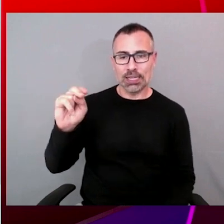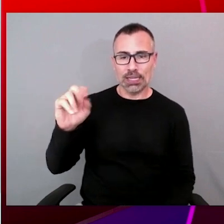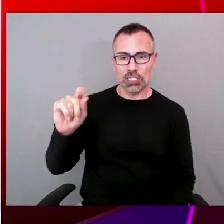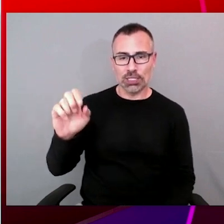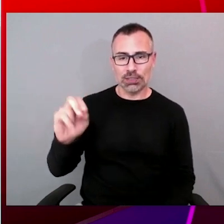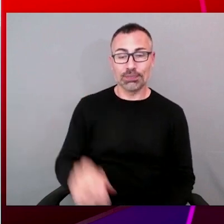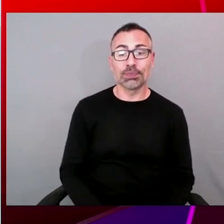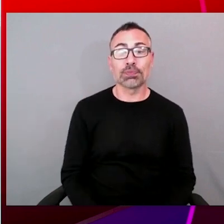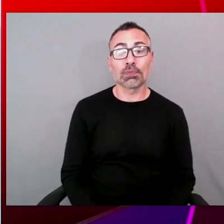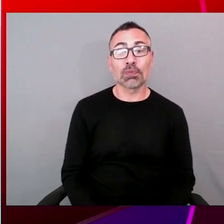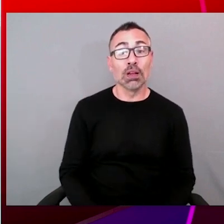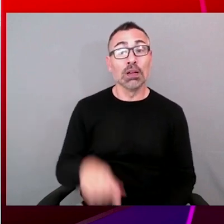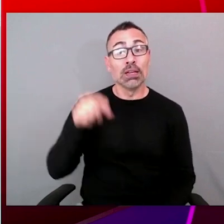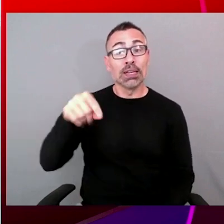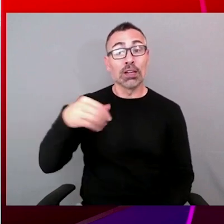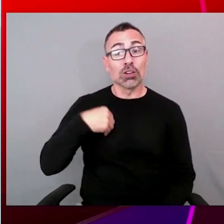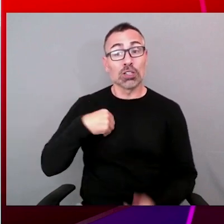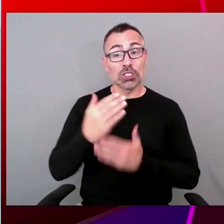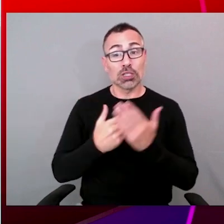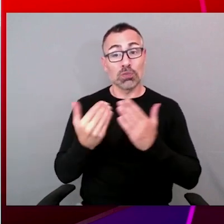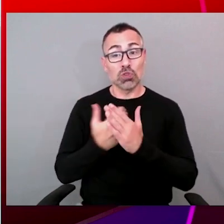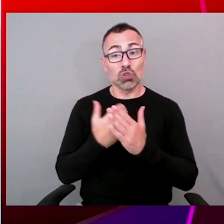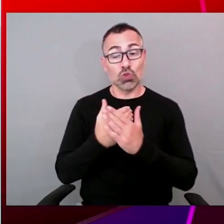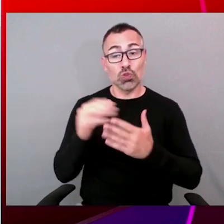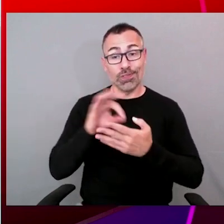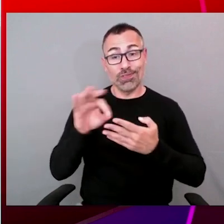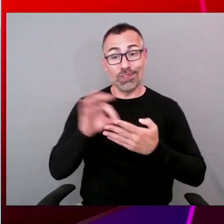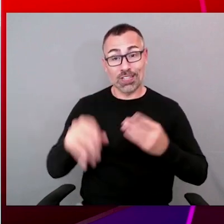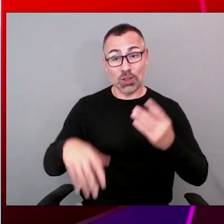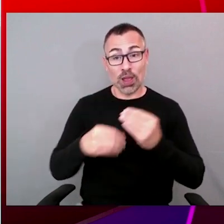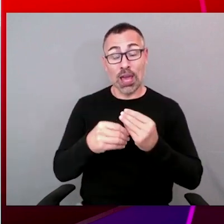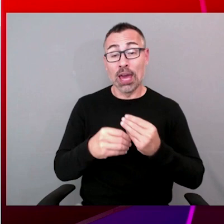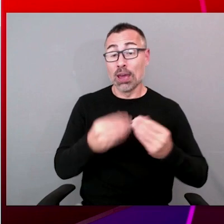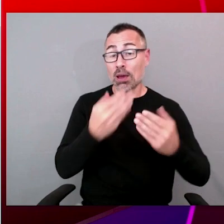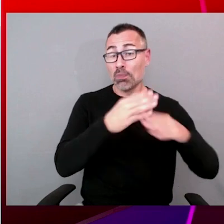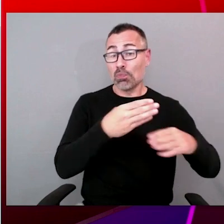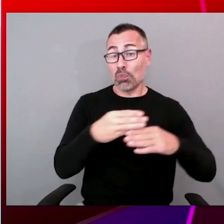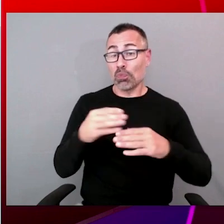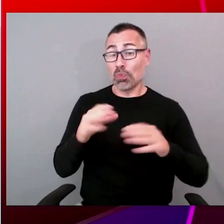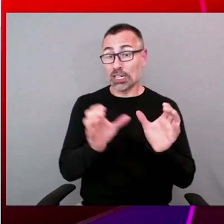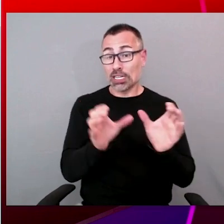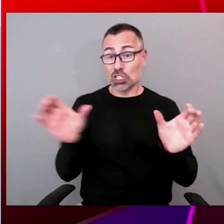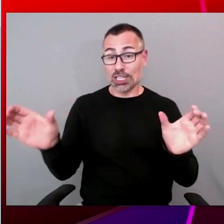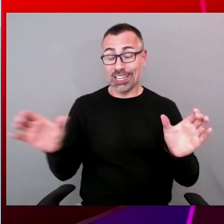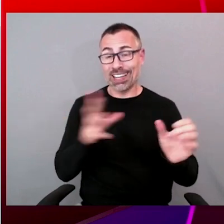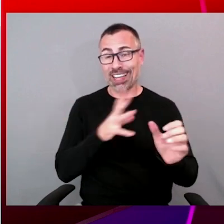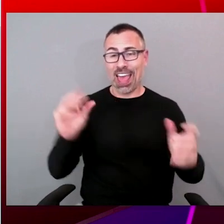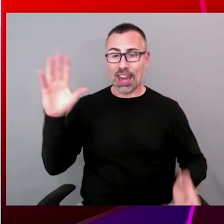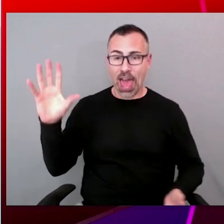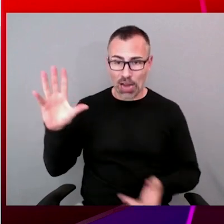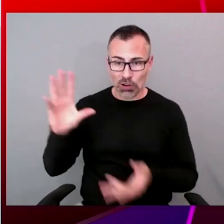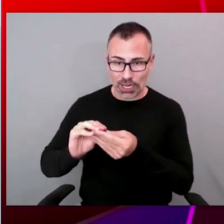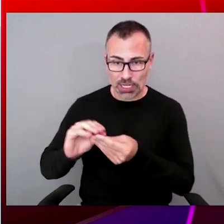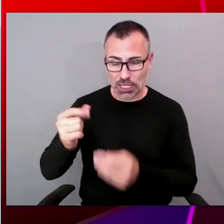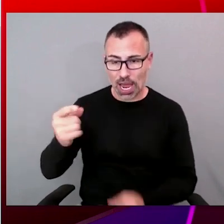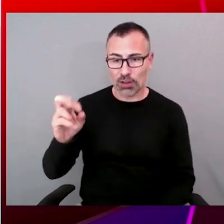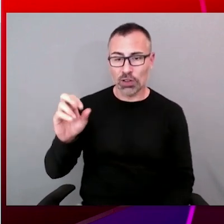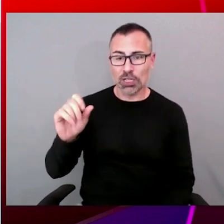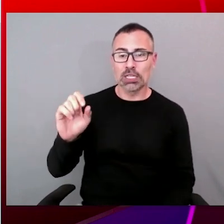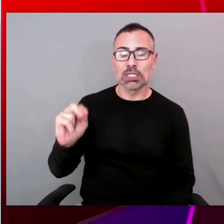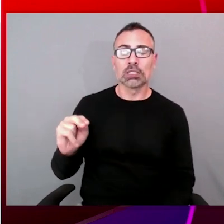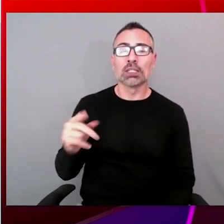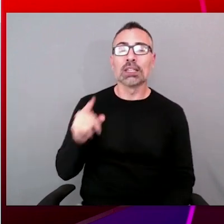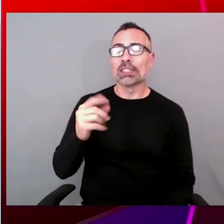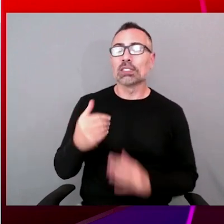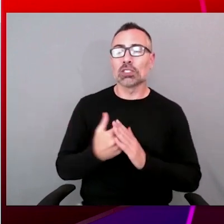new set of features that we added, partitioning and aggregation that we touched on earlier. This is kind of cool because customers basically, they need